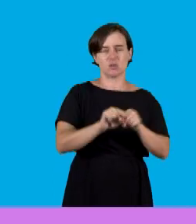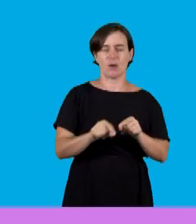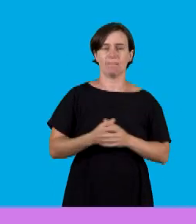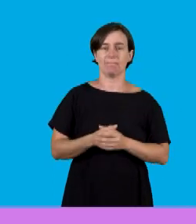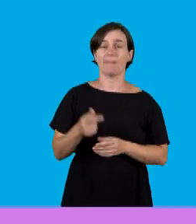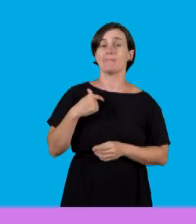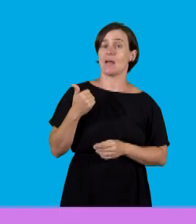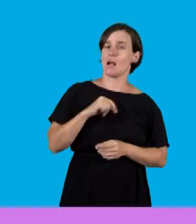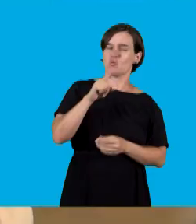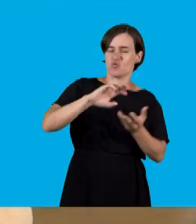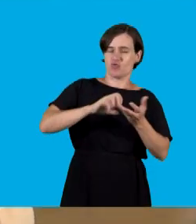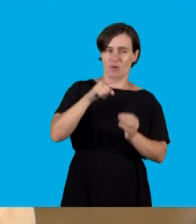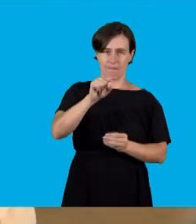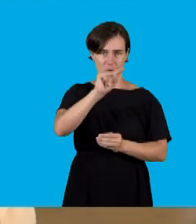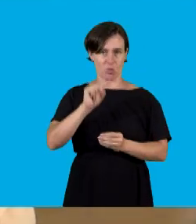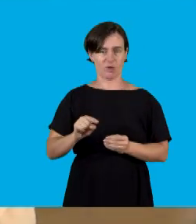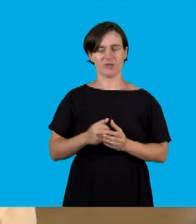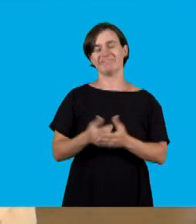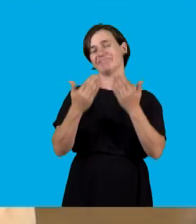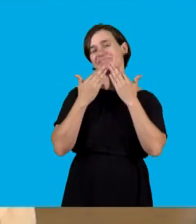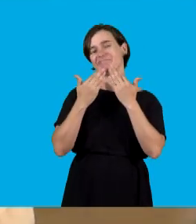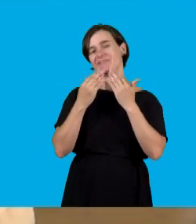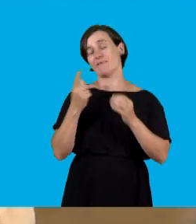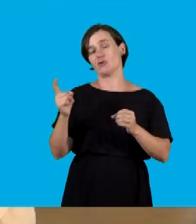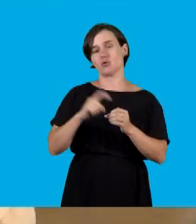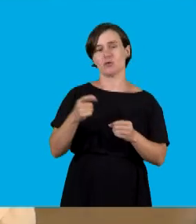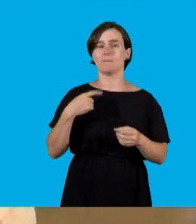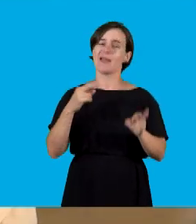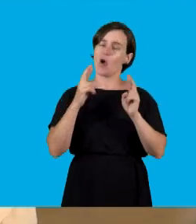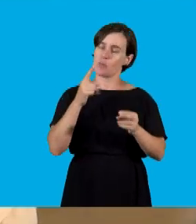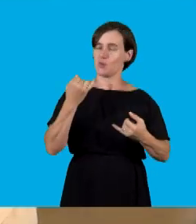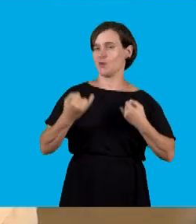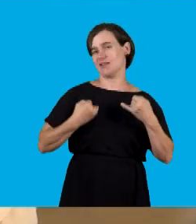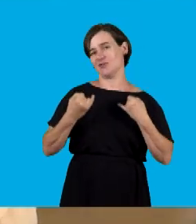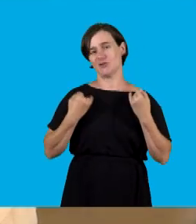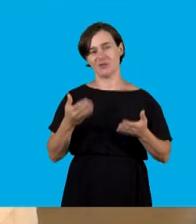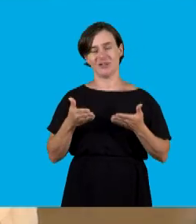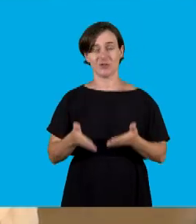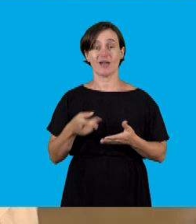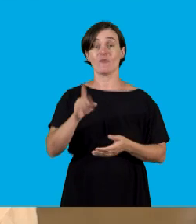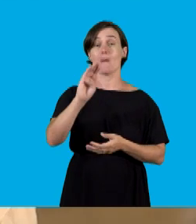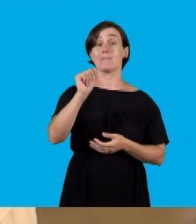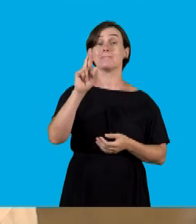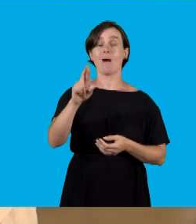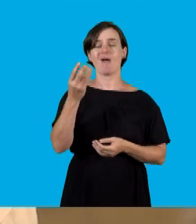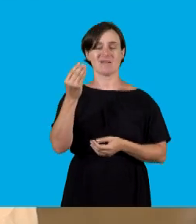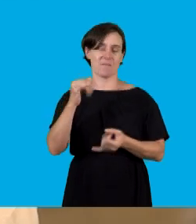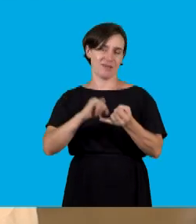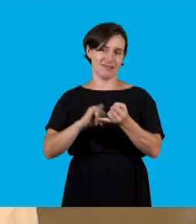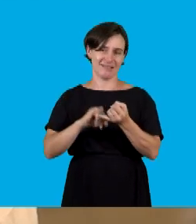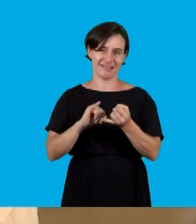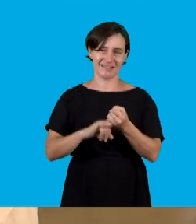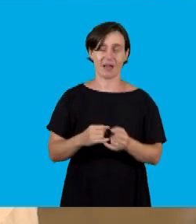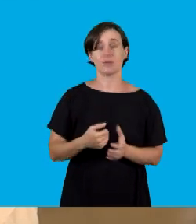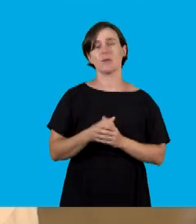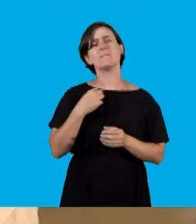with during your spare time. Thank you so much for tuning in, and I hope you enjoyed the lesson on bar and number scales, and I